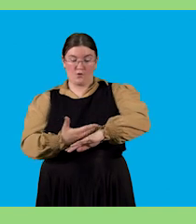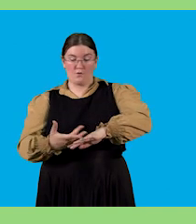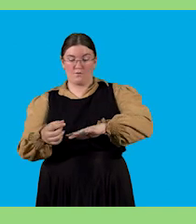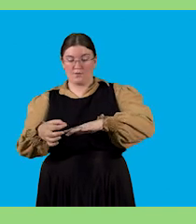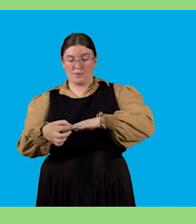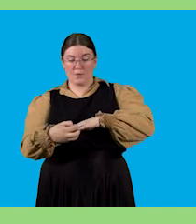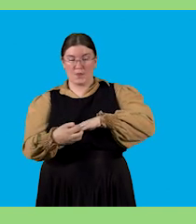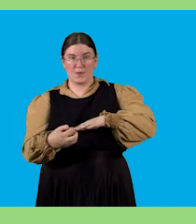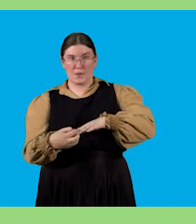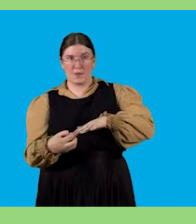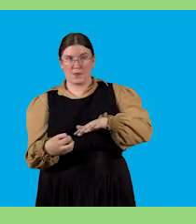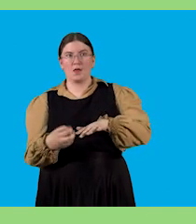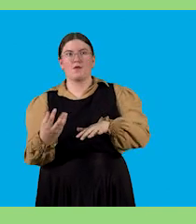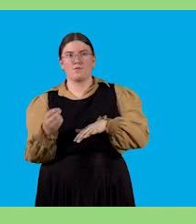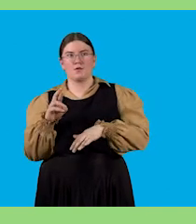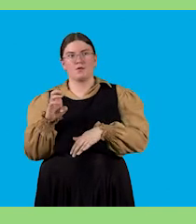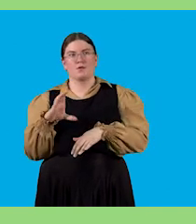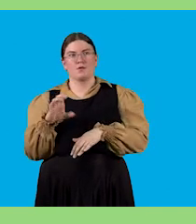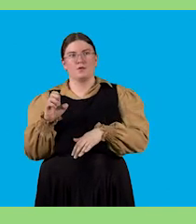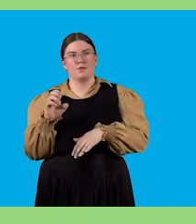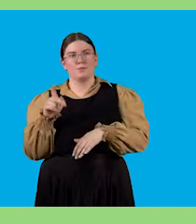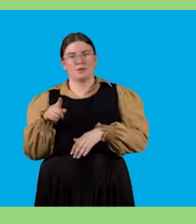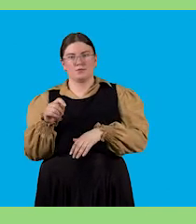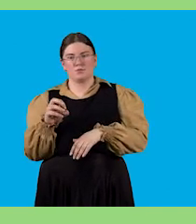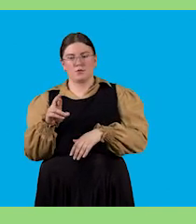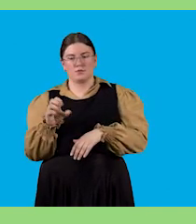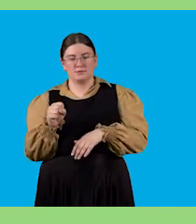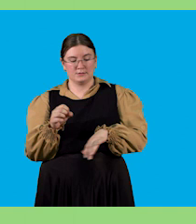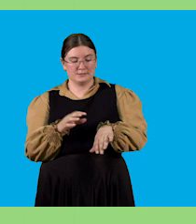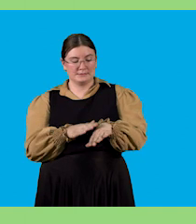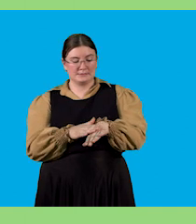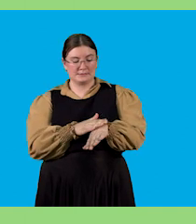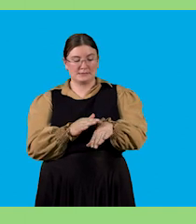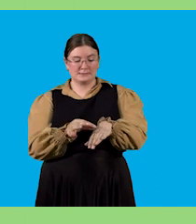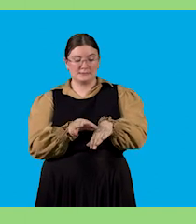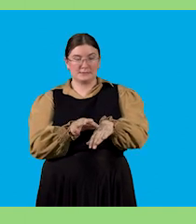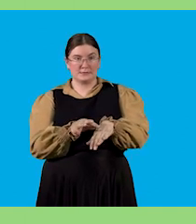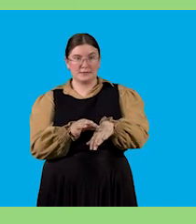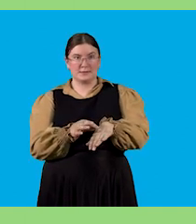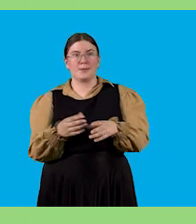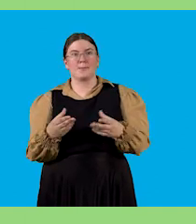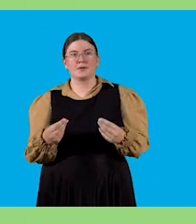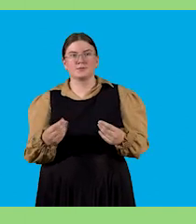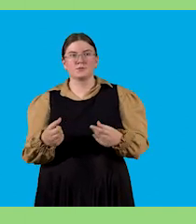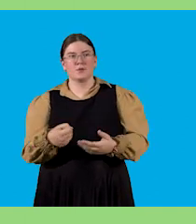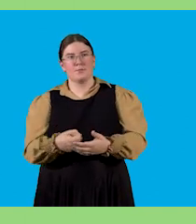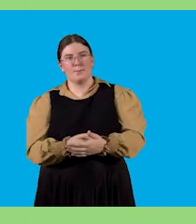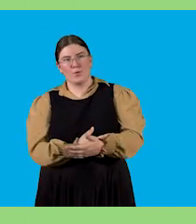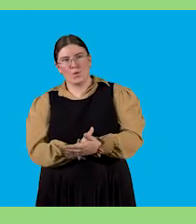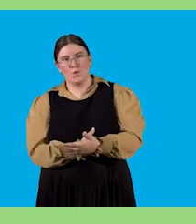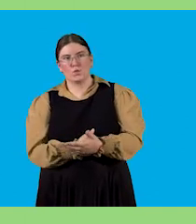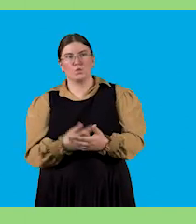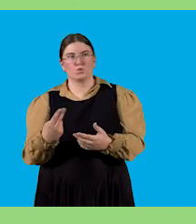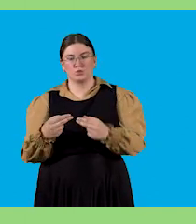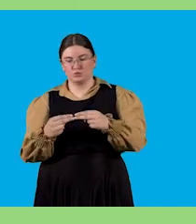of nerve endings. These receptors cover the skin, muscles, bones,